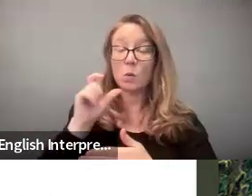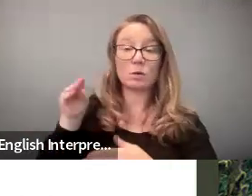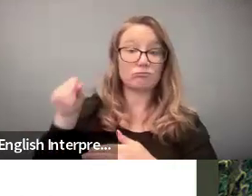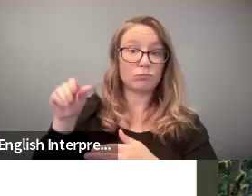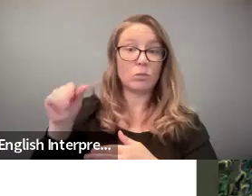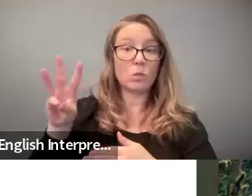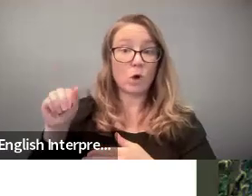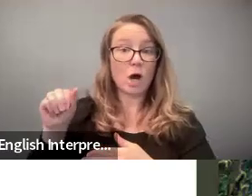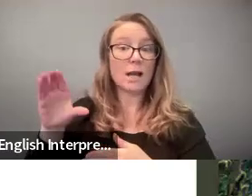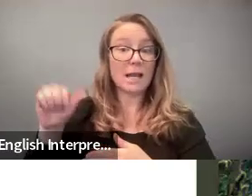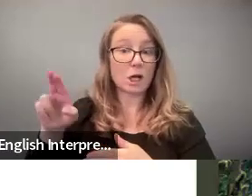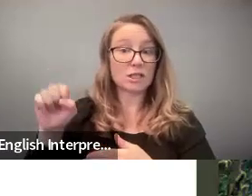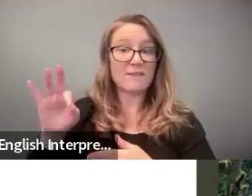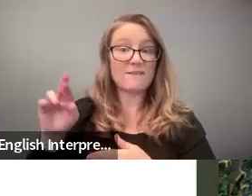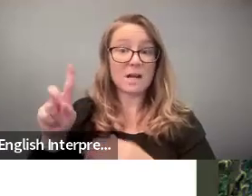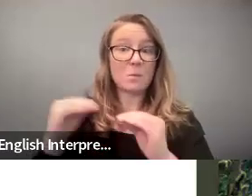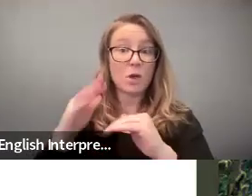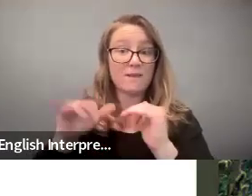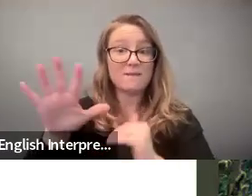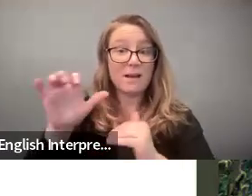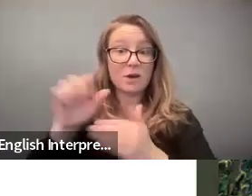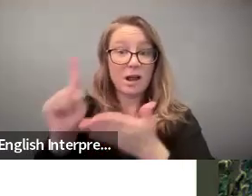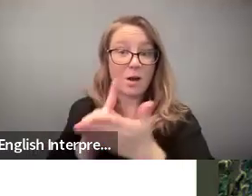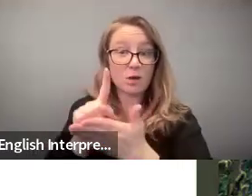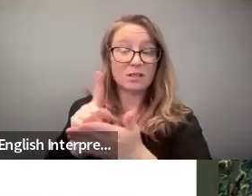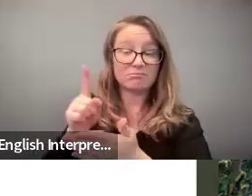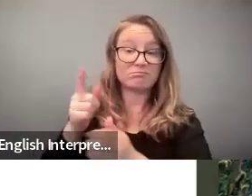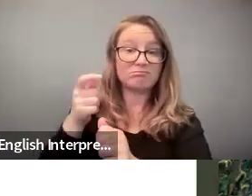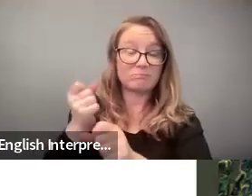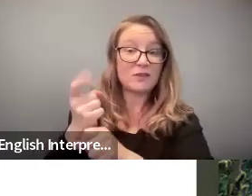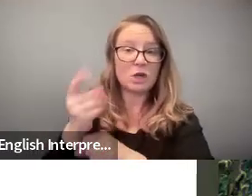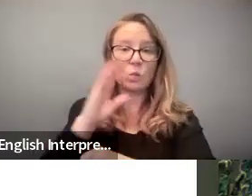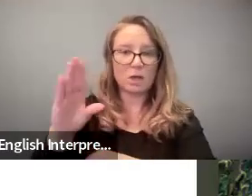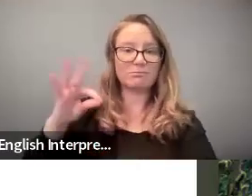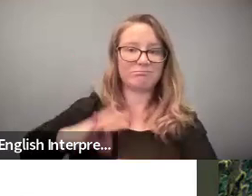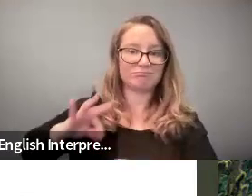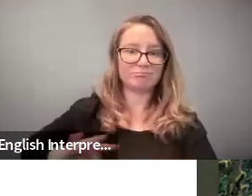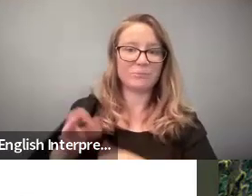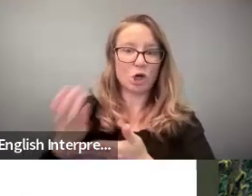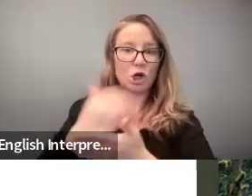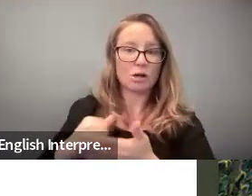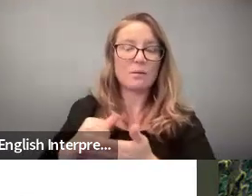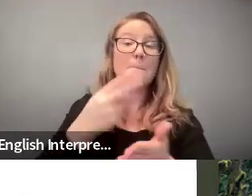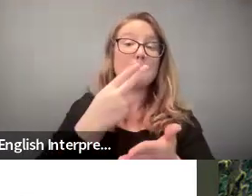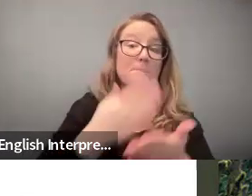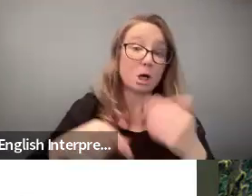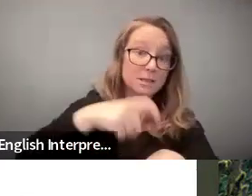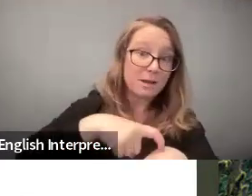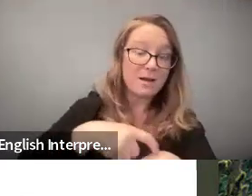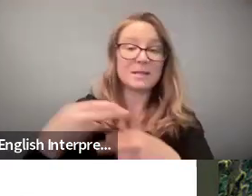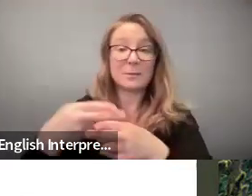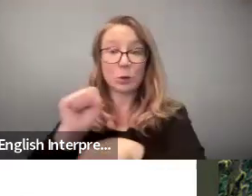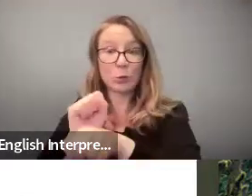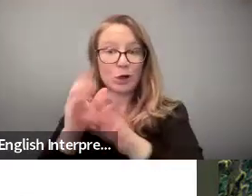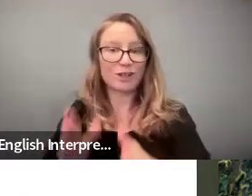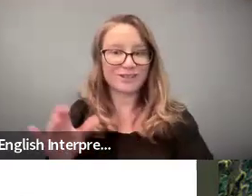to the Walk Cares Fund more than 500 hours per year is earning benefits, and that includes part-time and temporary workers. So